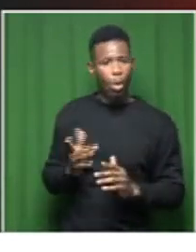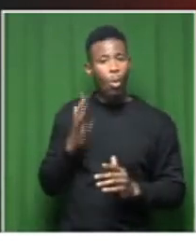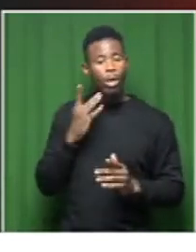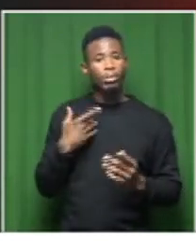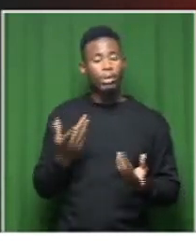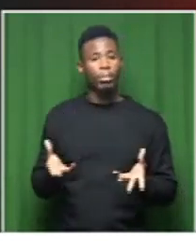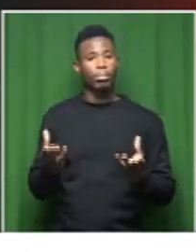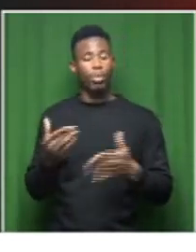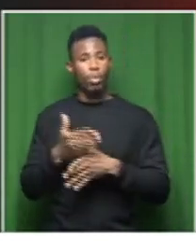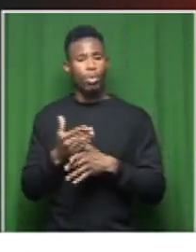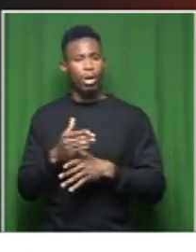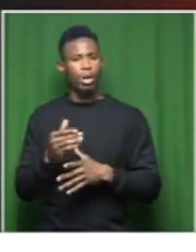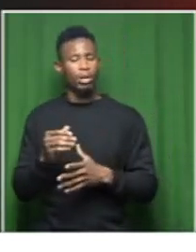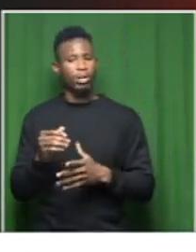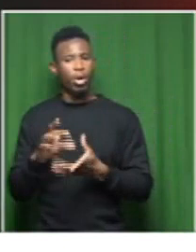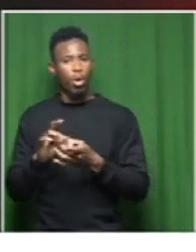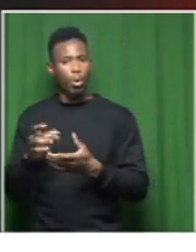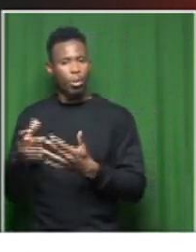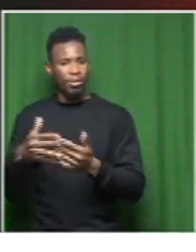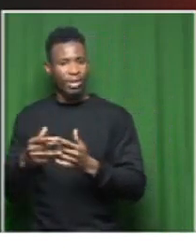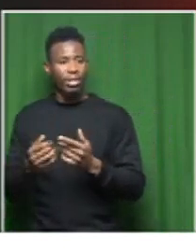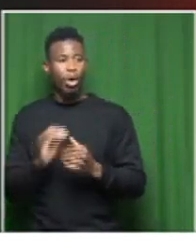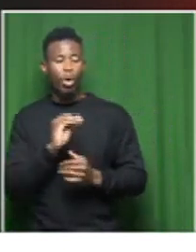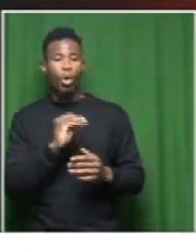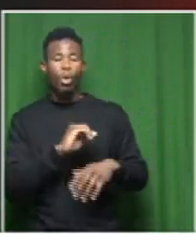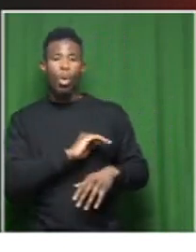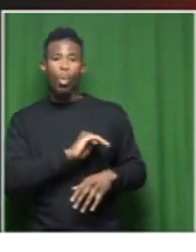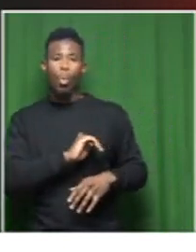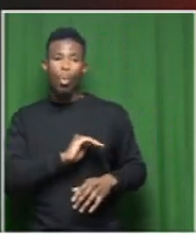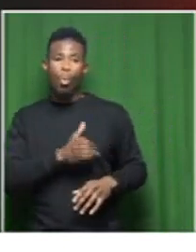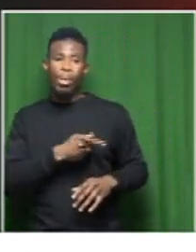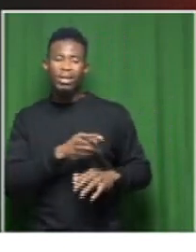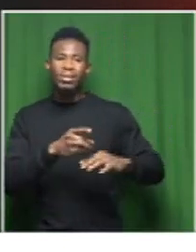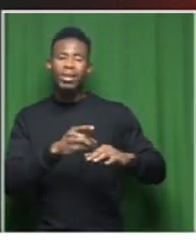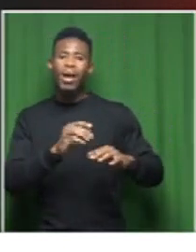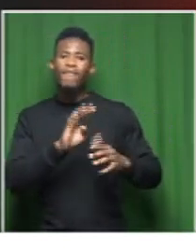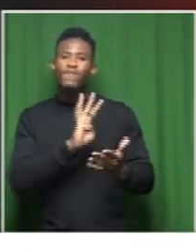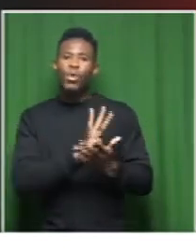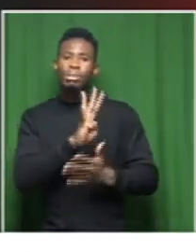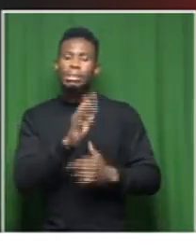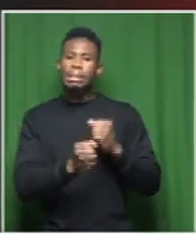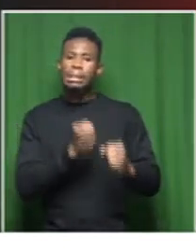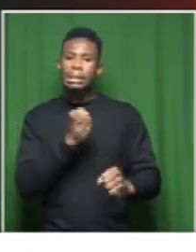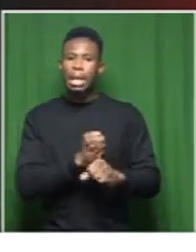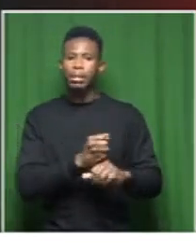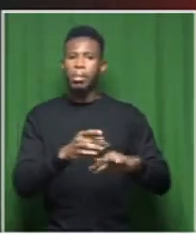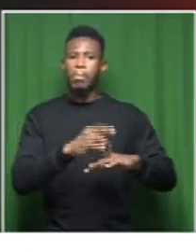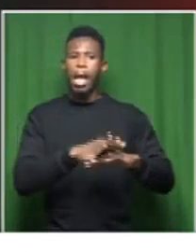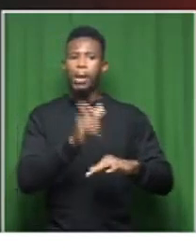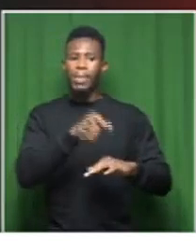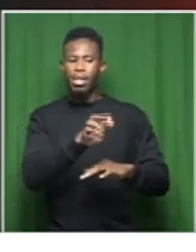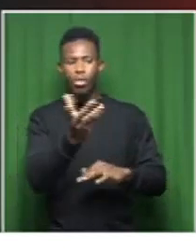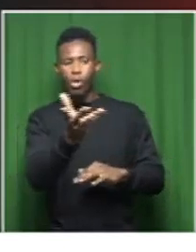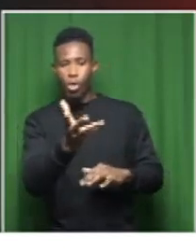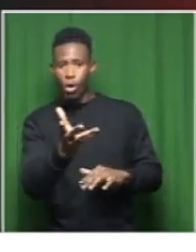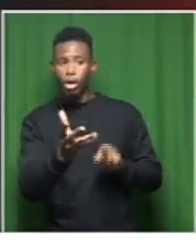lady who stayed for 14 years married to a person she doesn't know. She met her